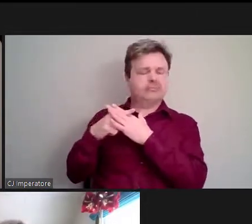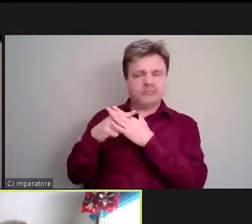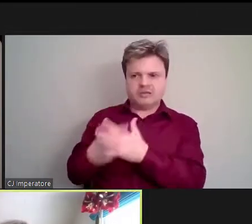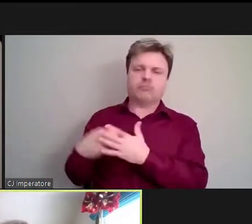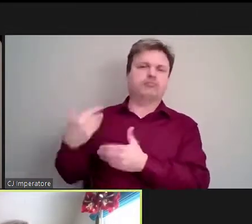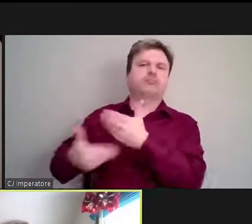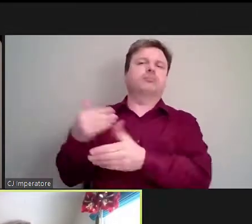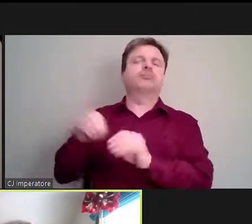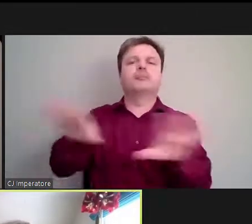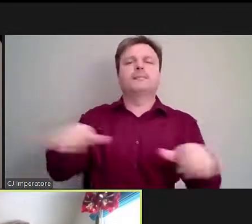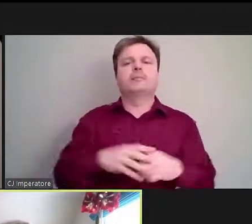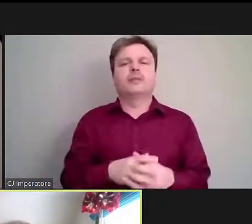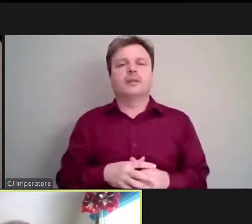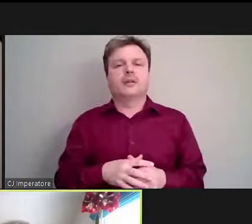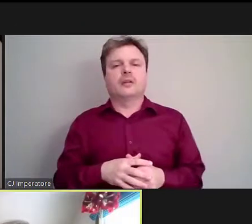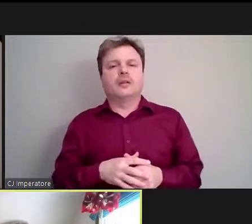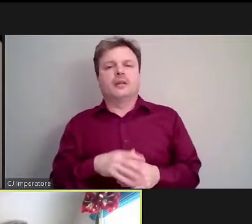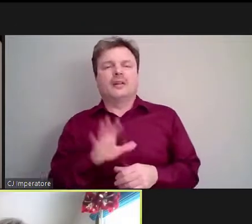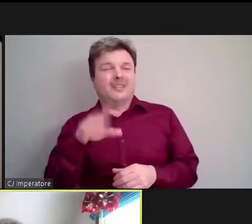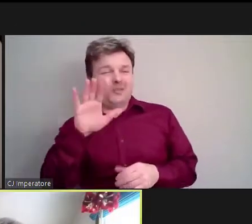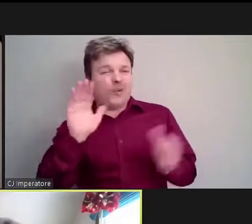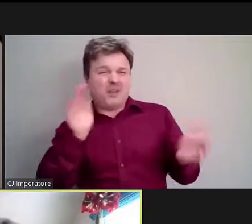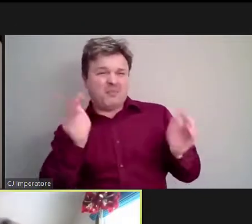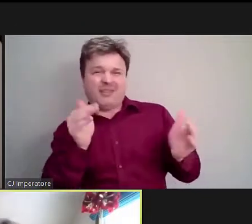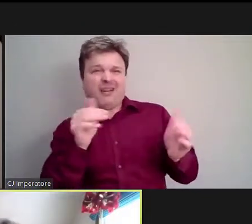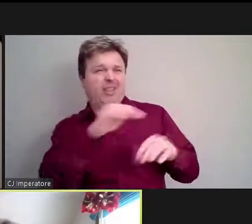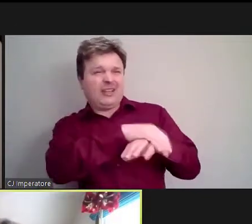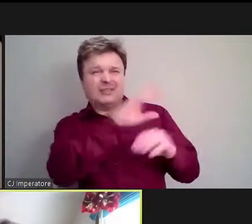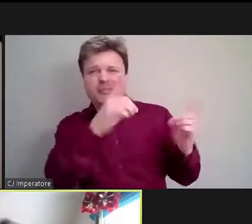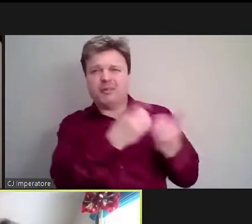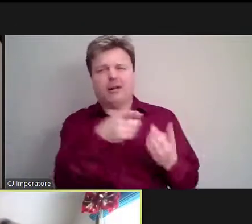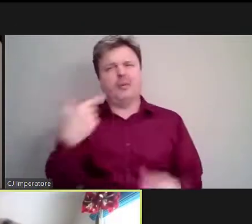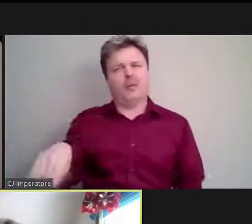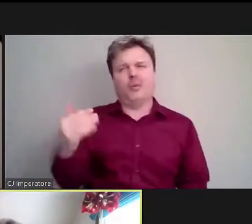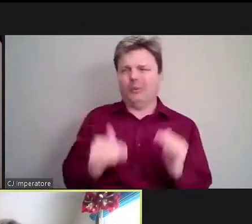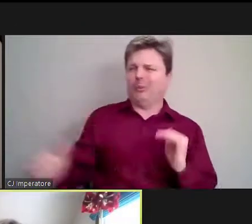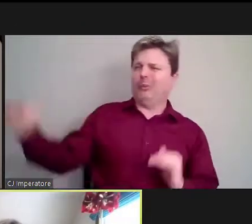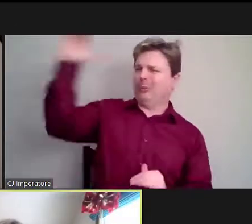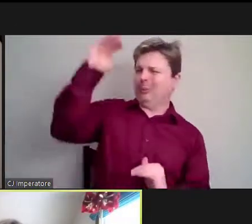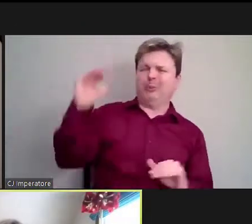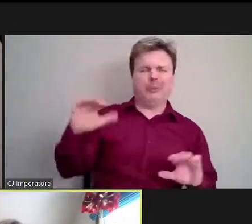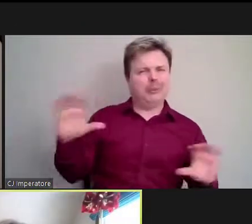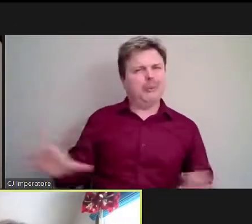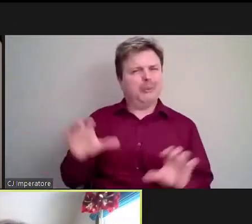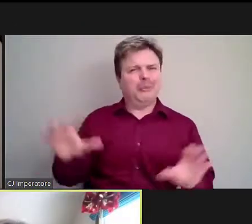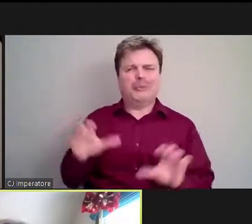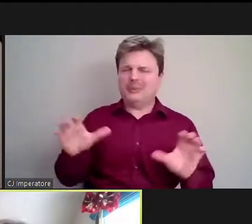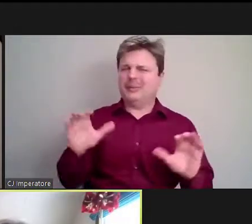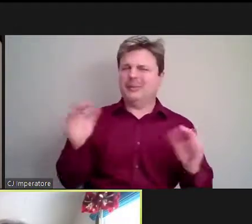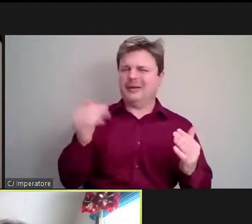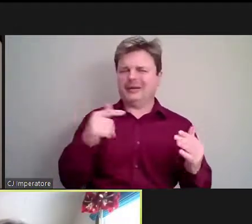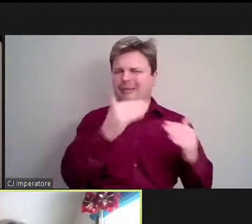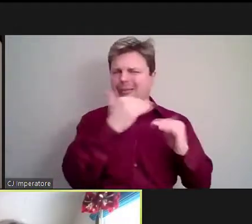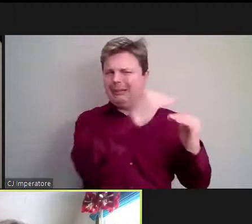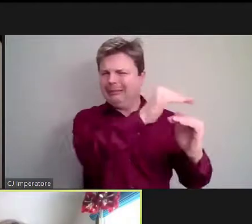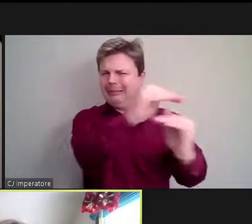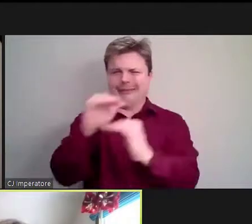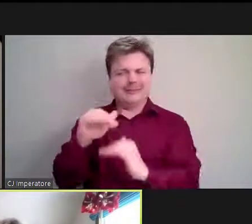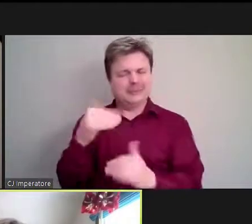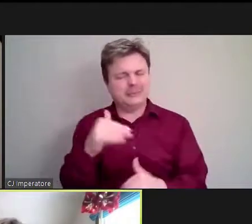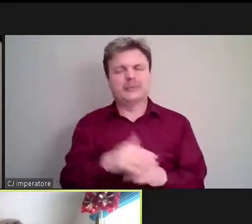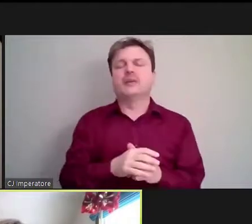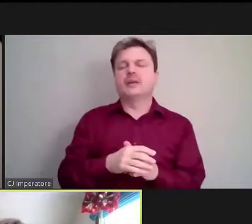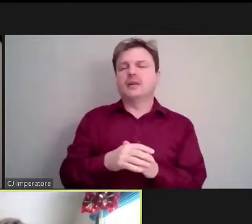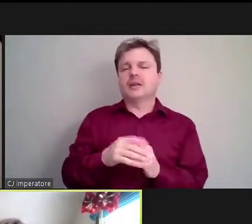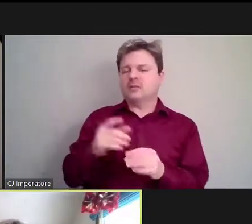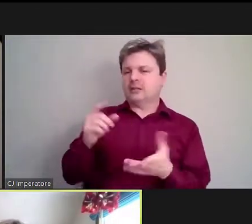That's so much more than most English departments are doing, frankly, especially when thinking about some of the really innovative things. I mean, it's